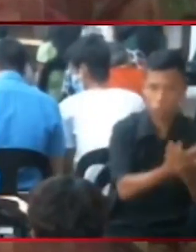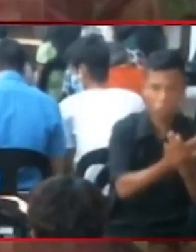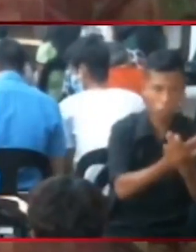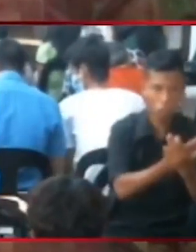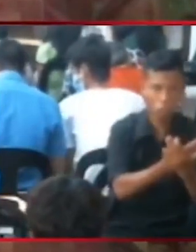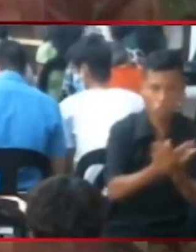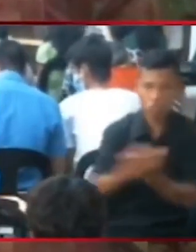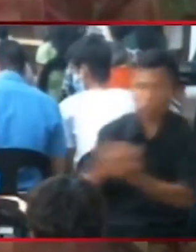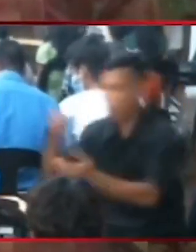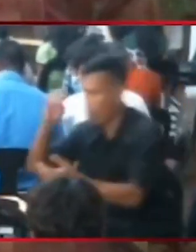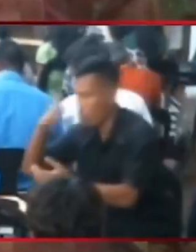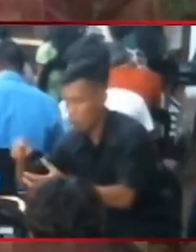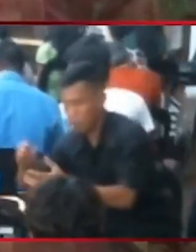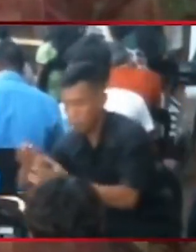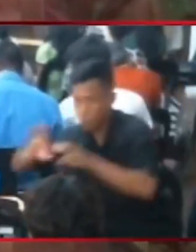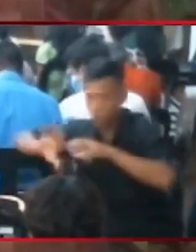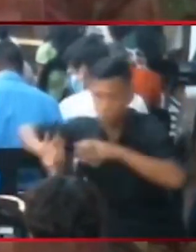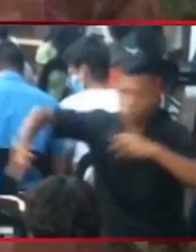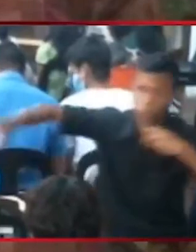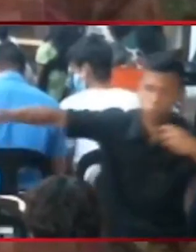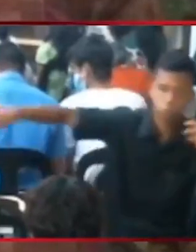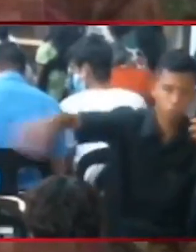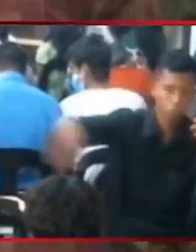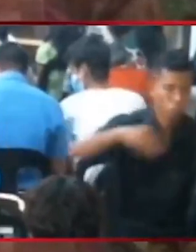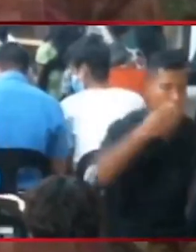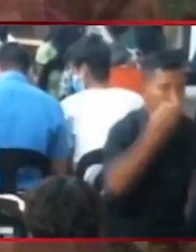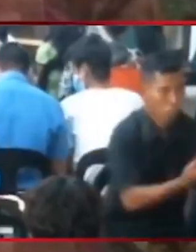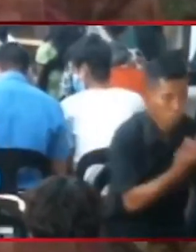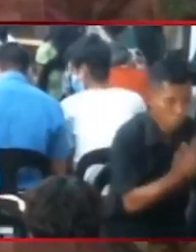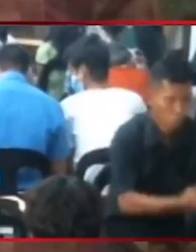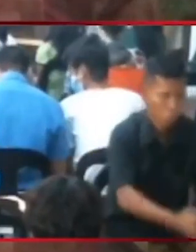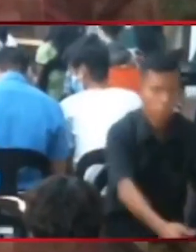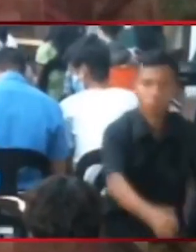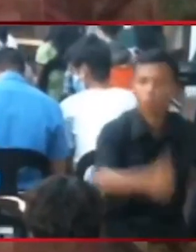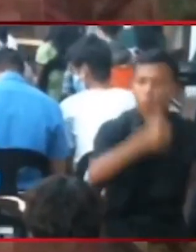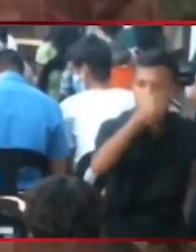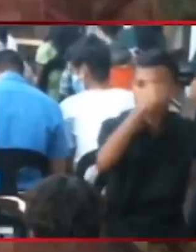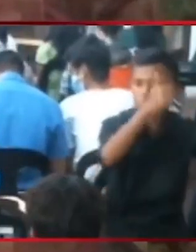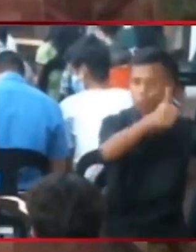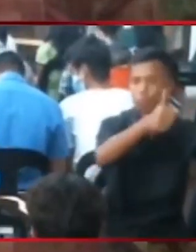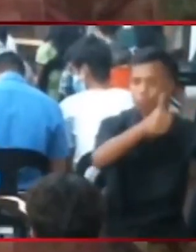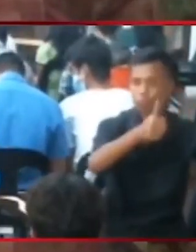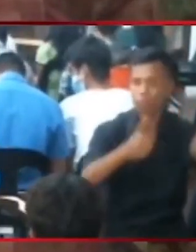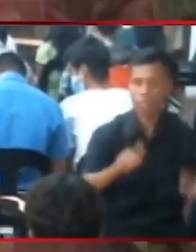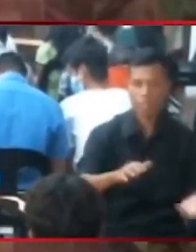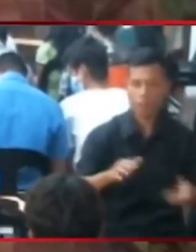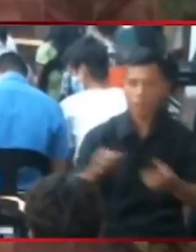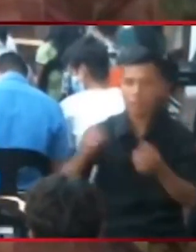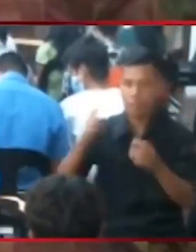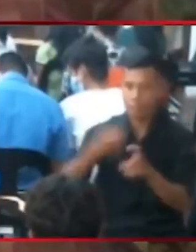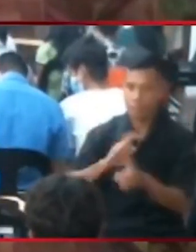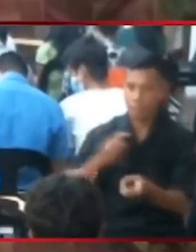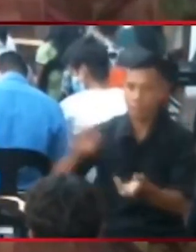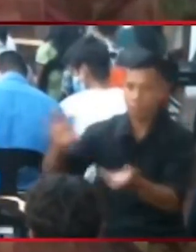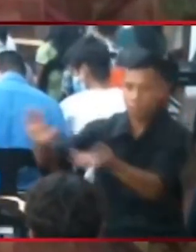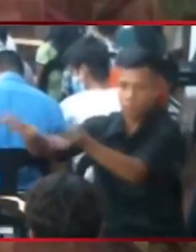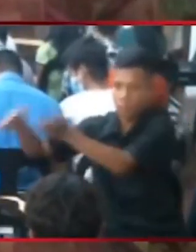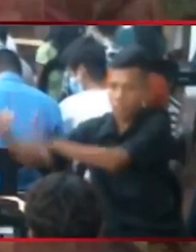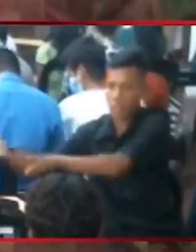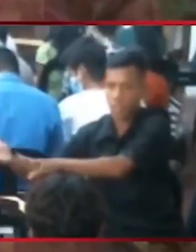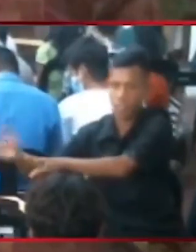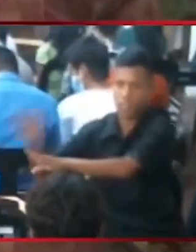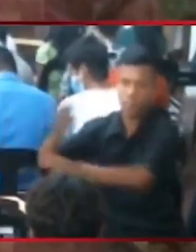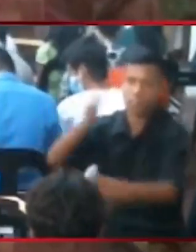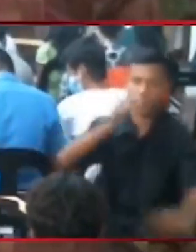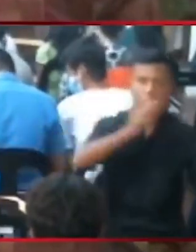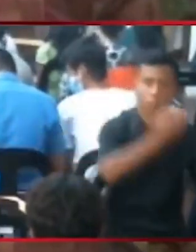Jesus Christ can change your life from a dead man and a sinner to a new life